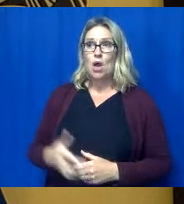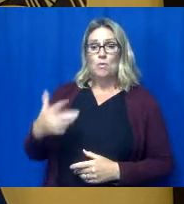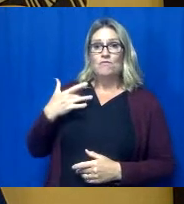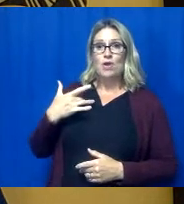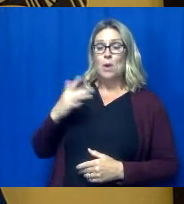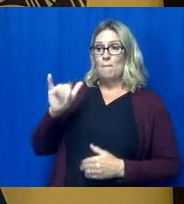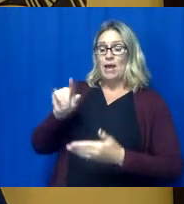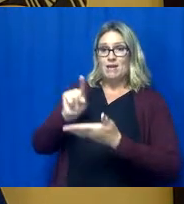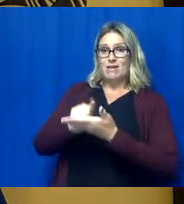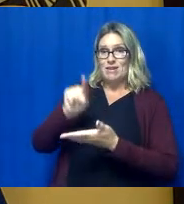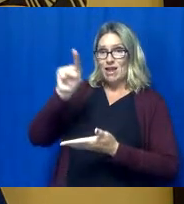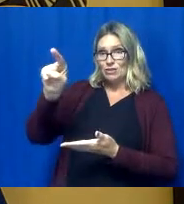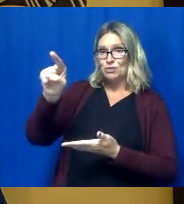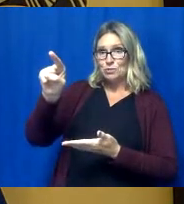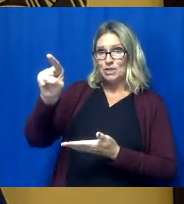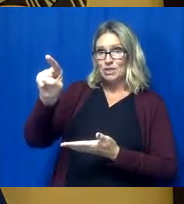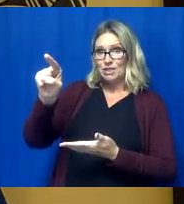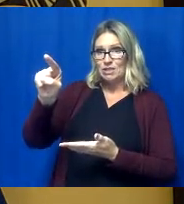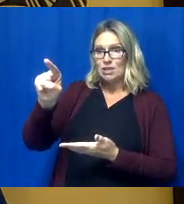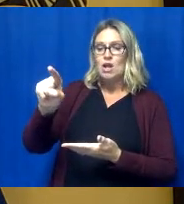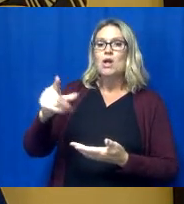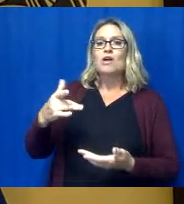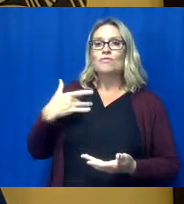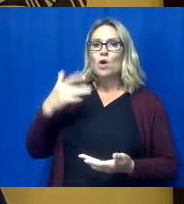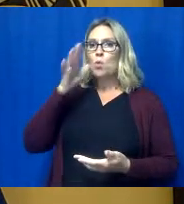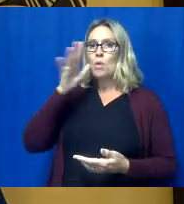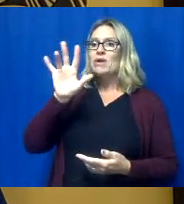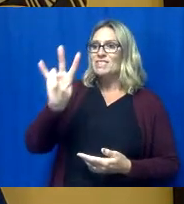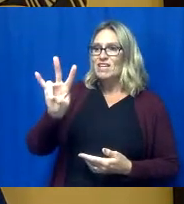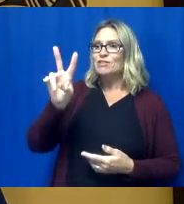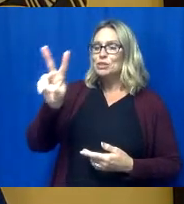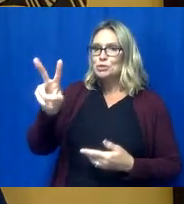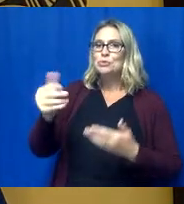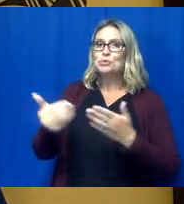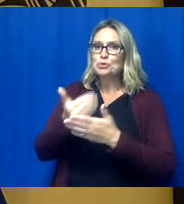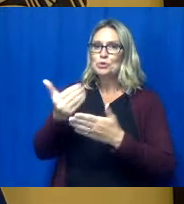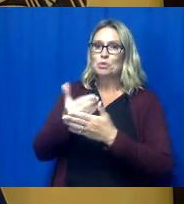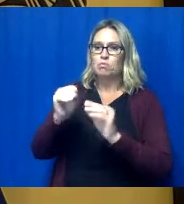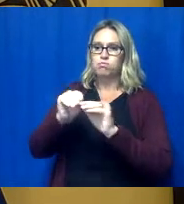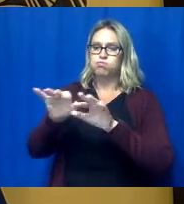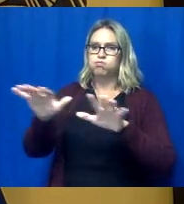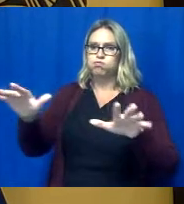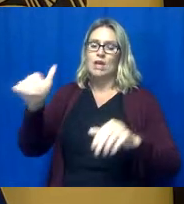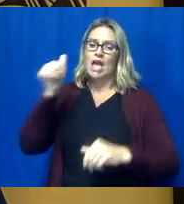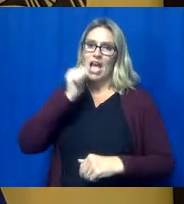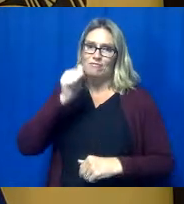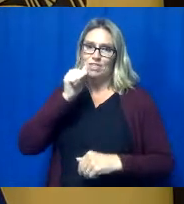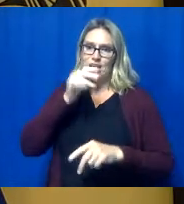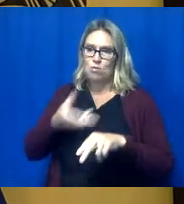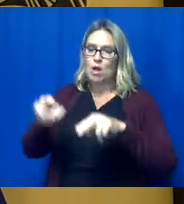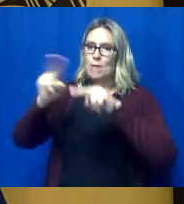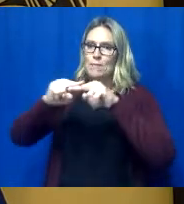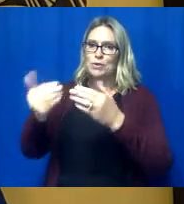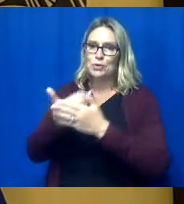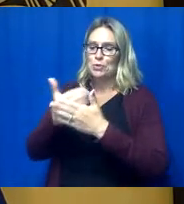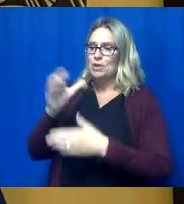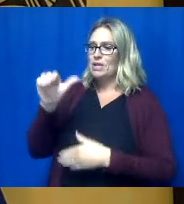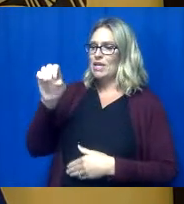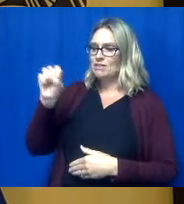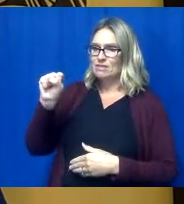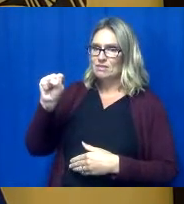we will be averaging up to 72 new infections each day, with an additional